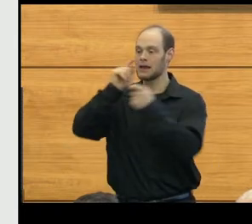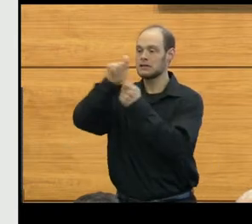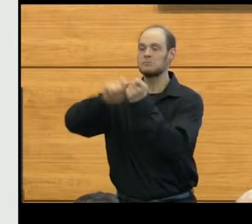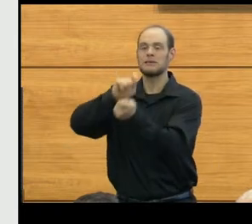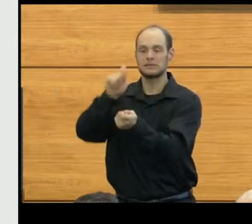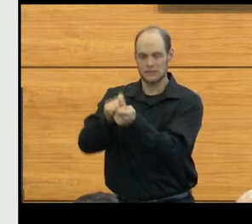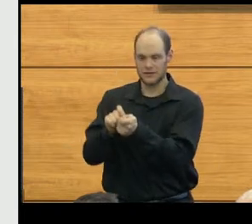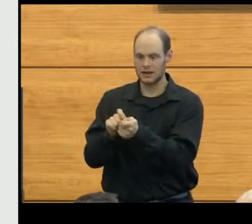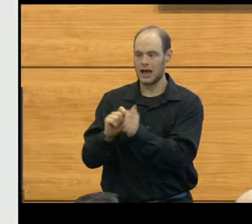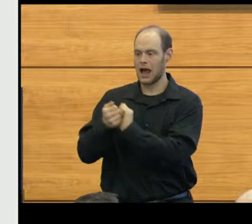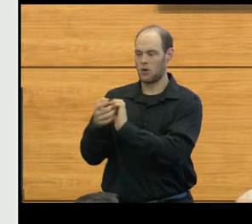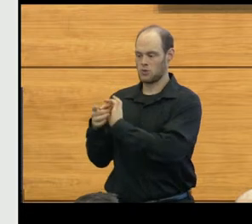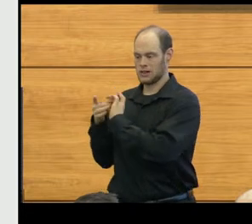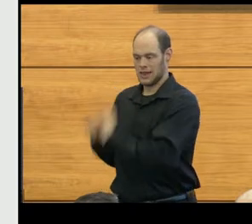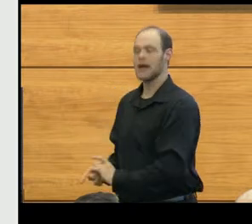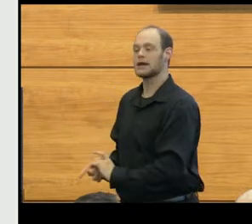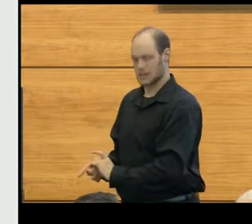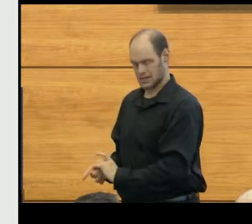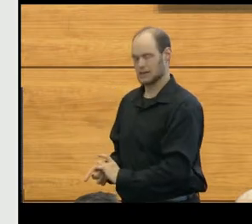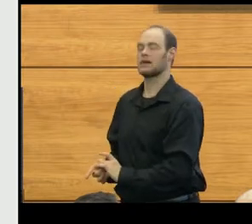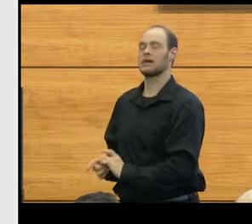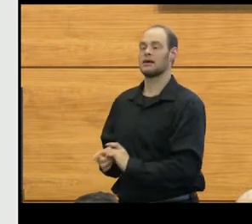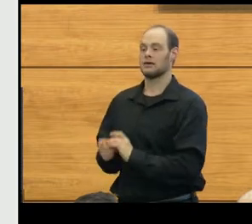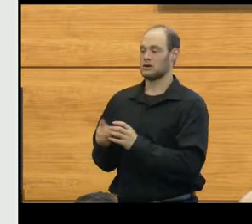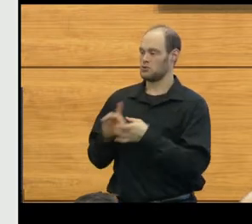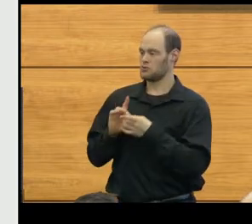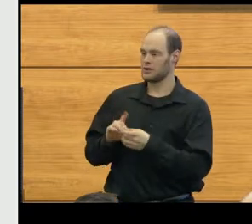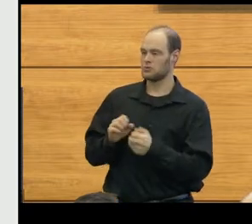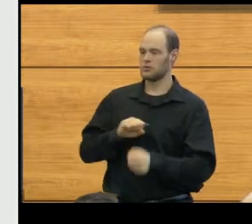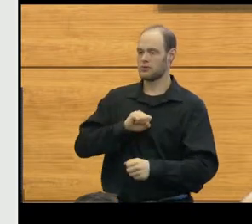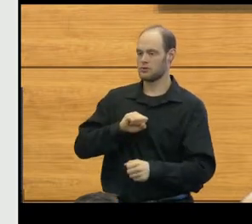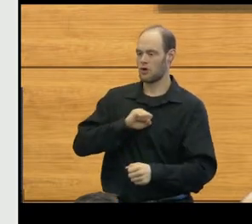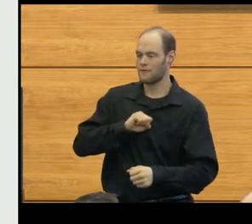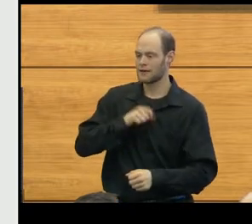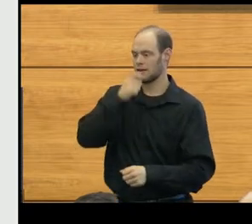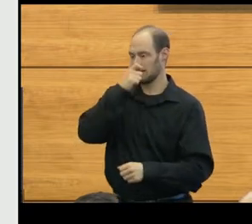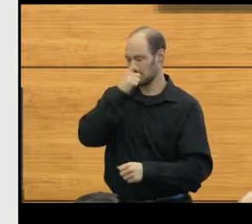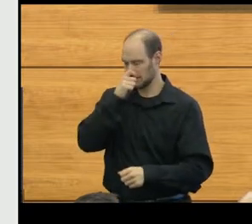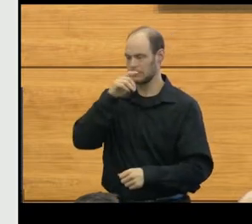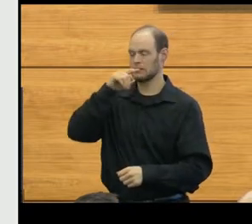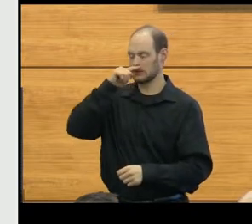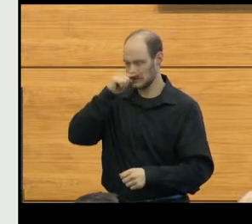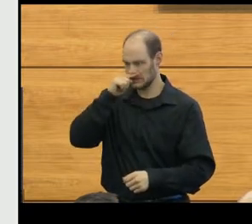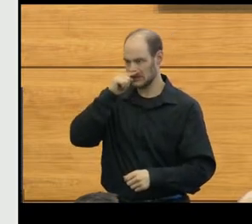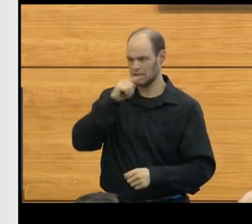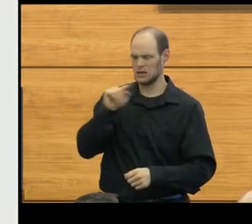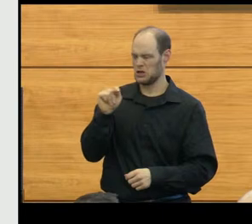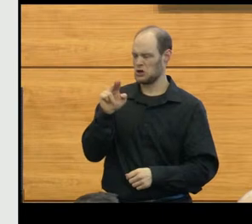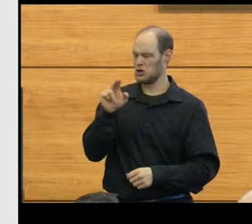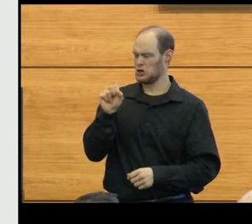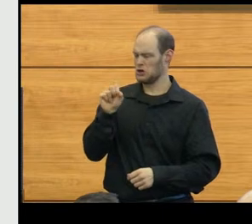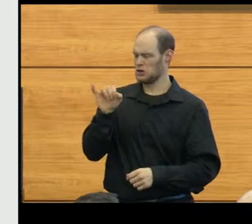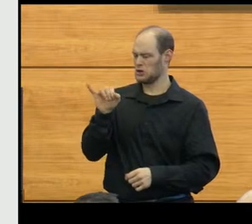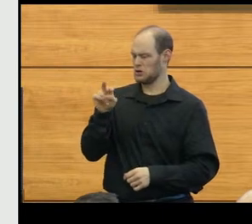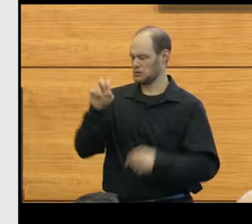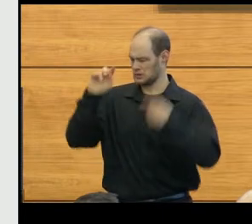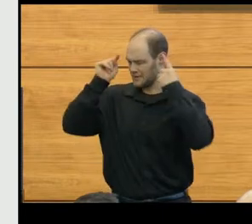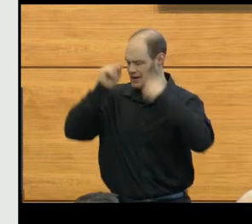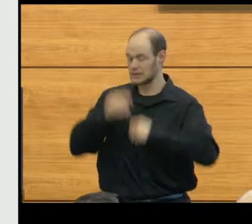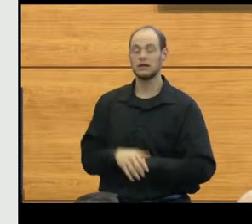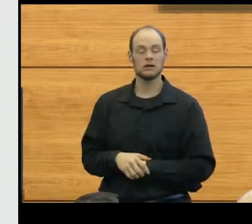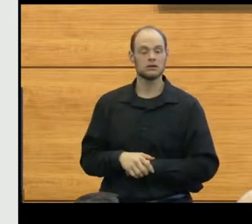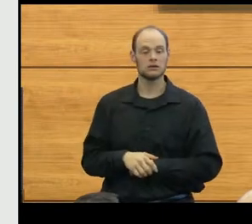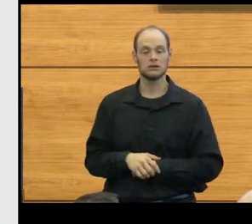specific, that are related to the Chiari, those that are associated with coughing, sneezing, so-called tussive headaches. We also want to